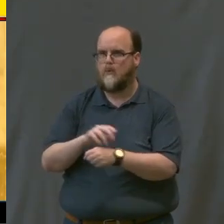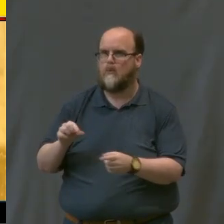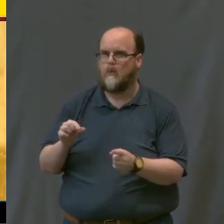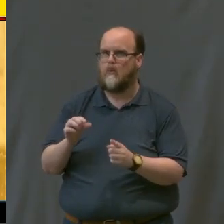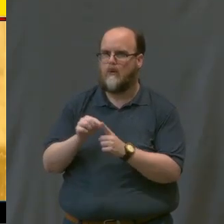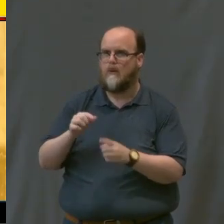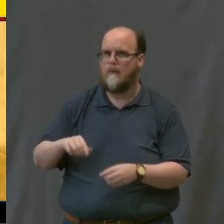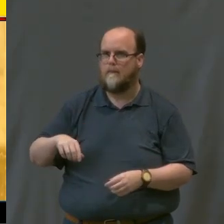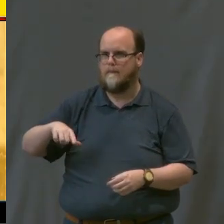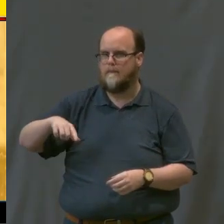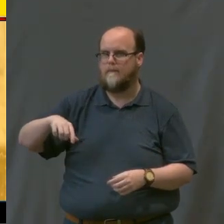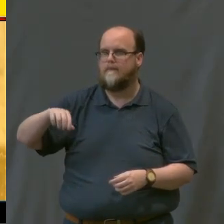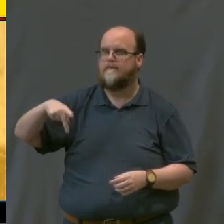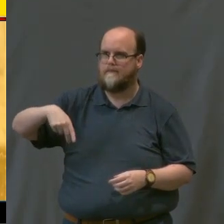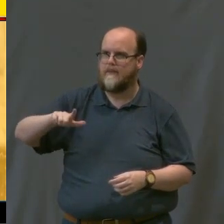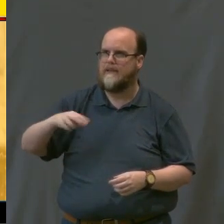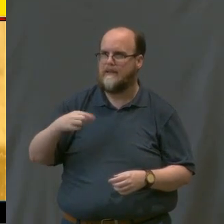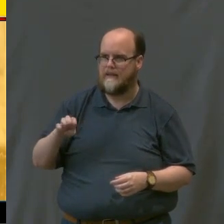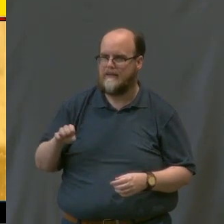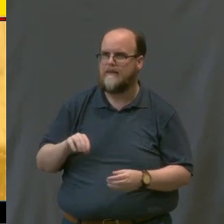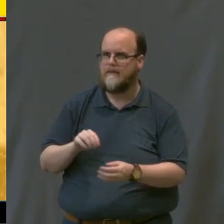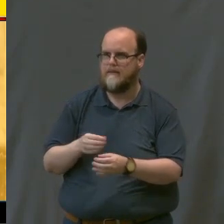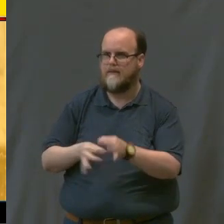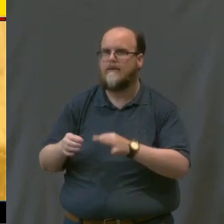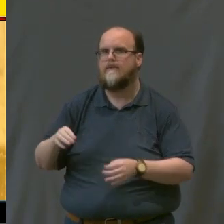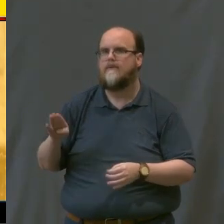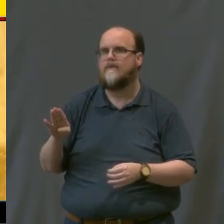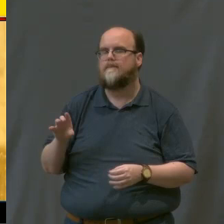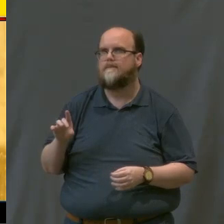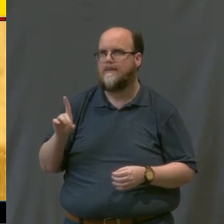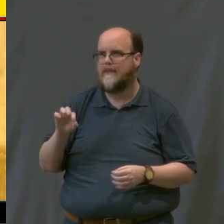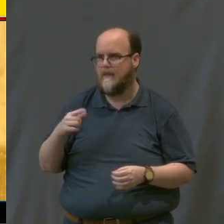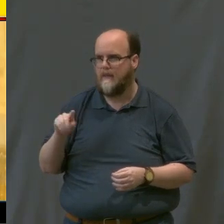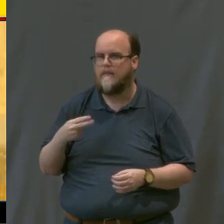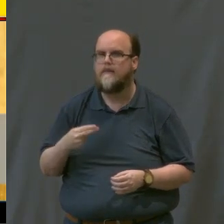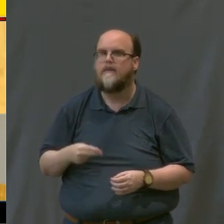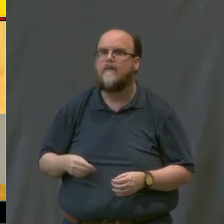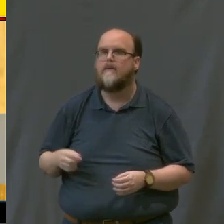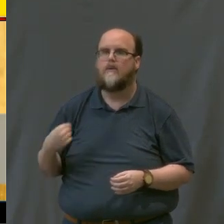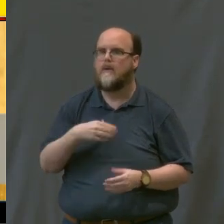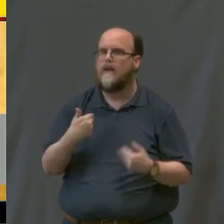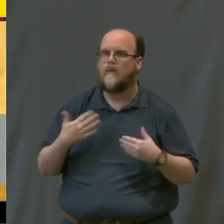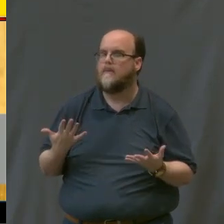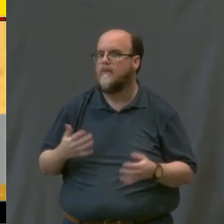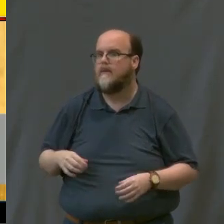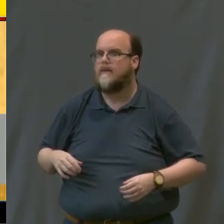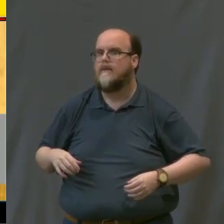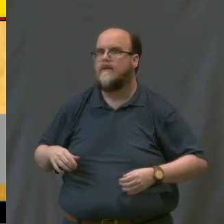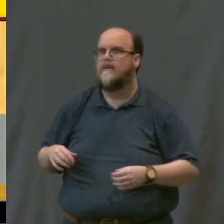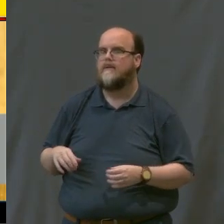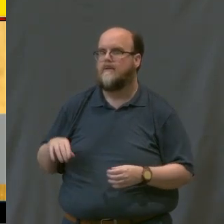important in a few slides. So what do we have? We have a seal